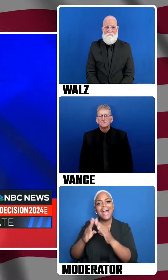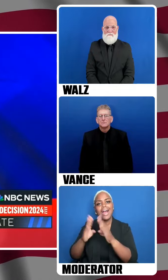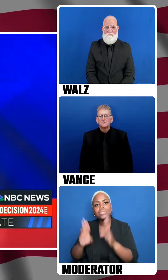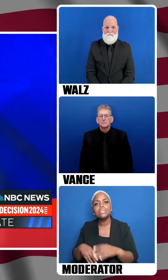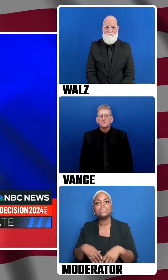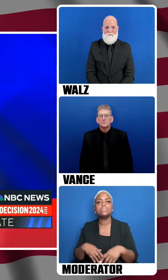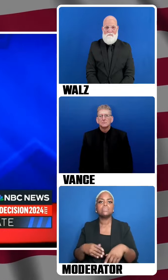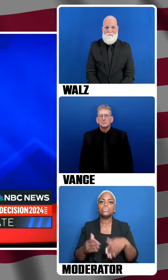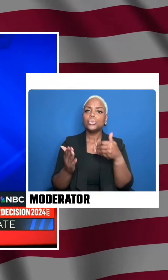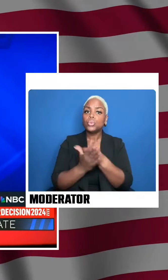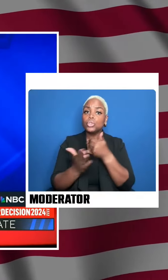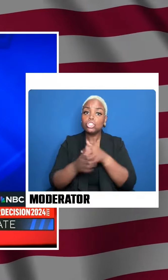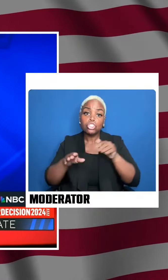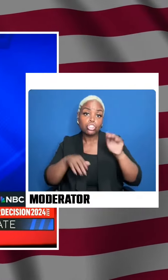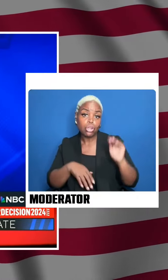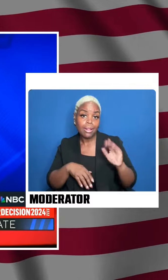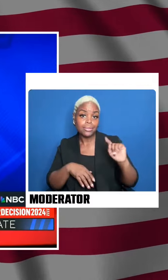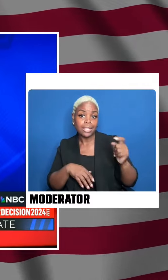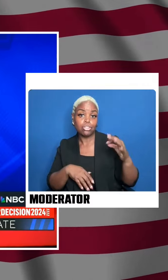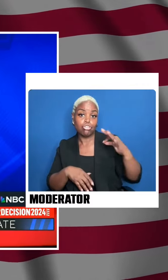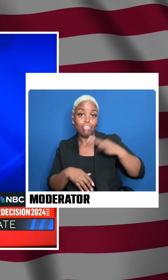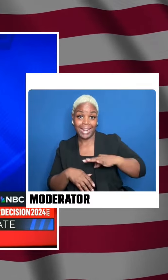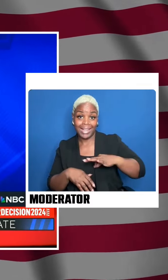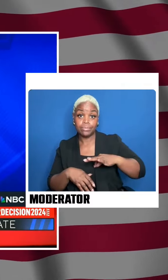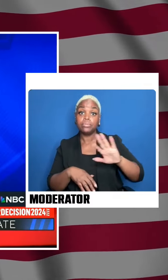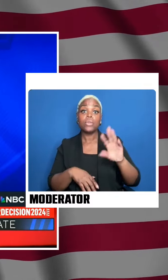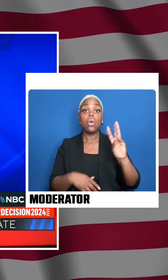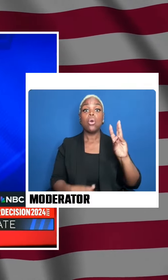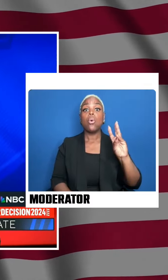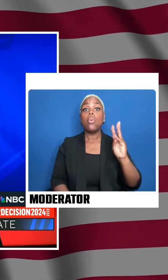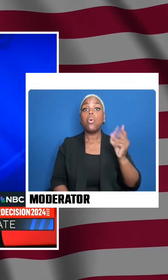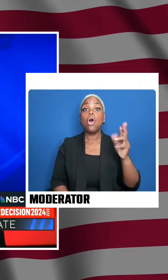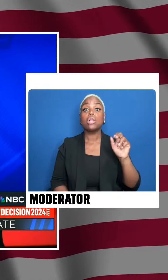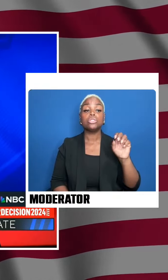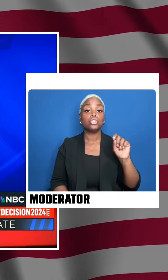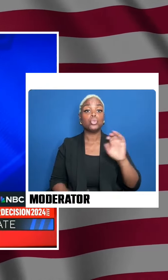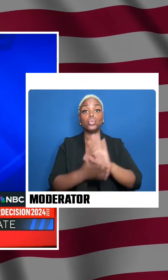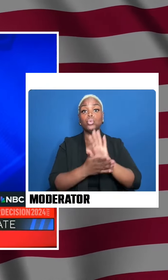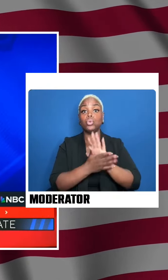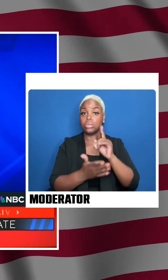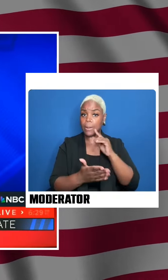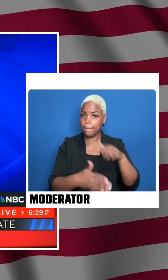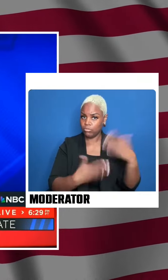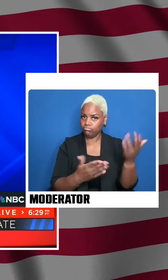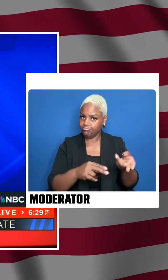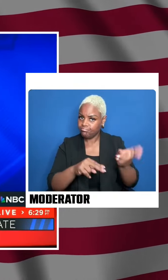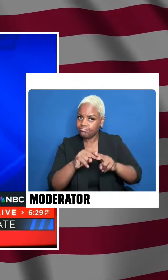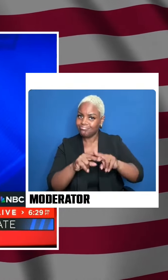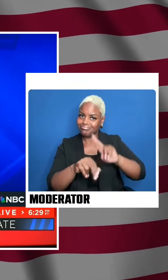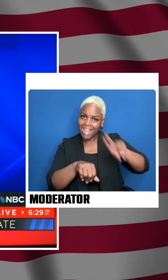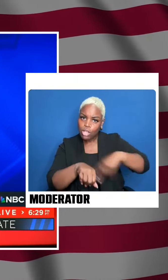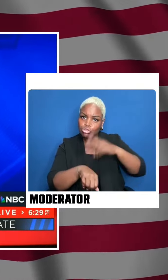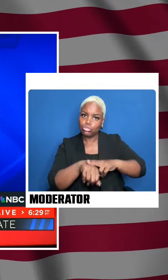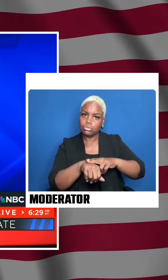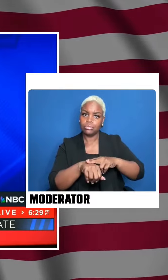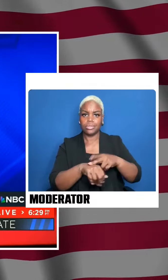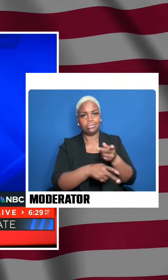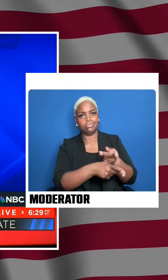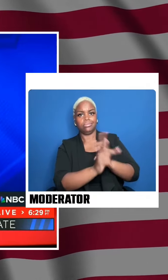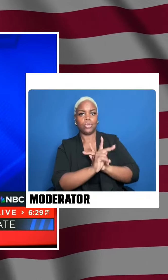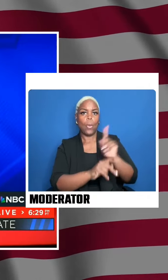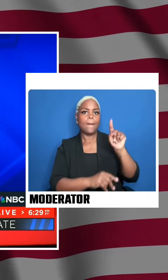deficit by $1.2 trillion. How would you pay for that without ballooning the deficit? Governor, I'll give you 2 minutes. Yeah,